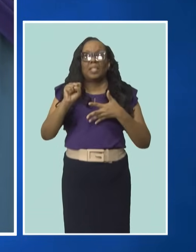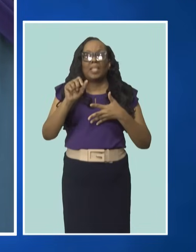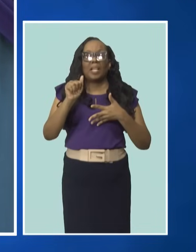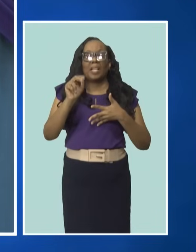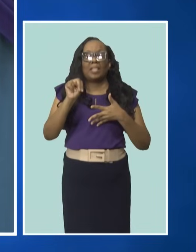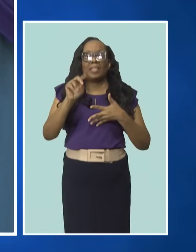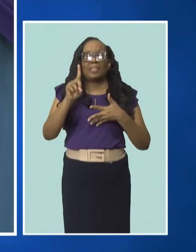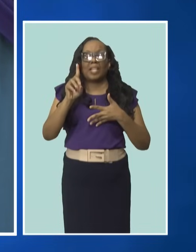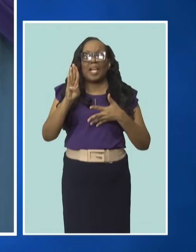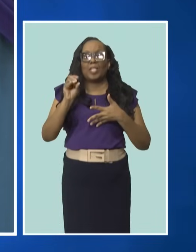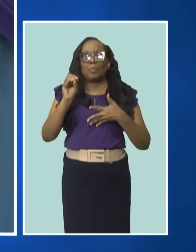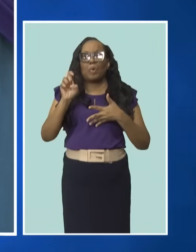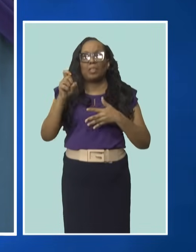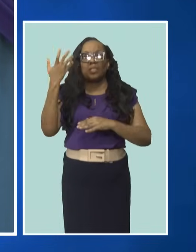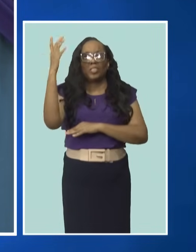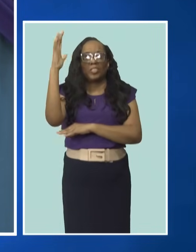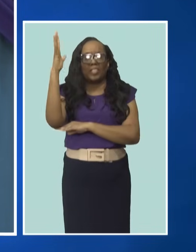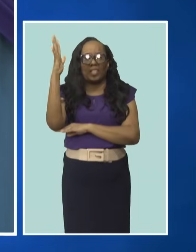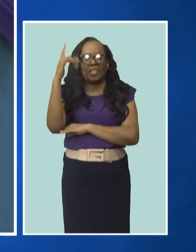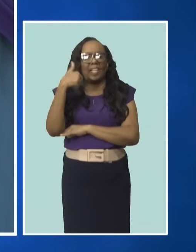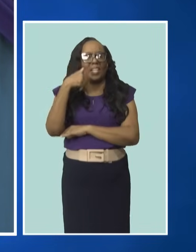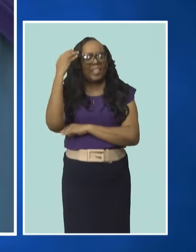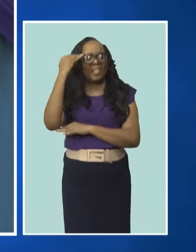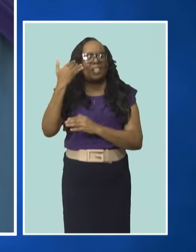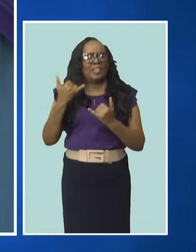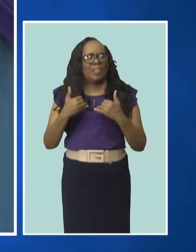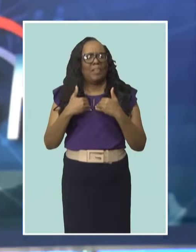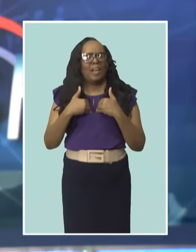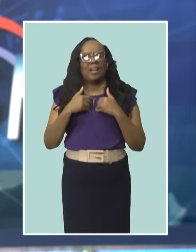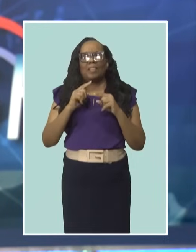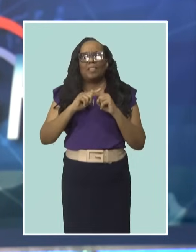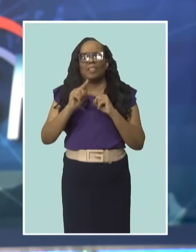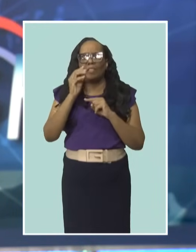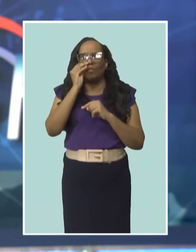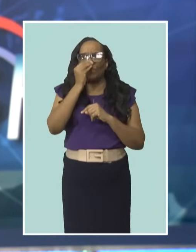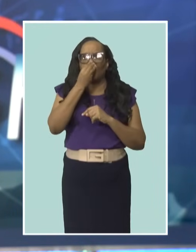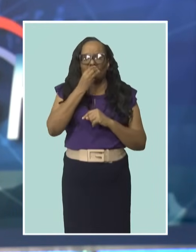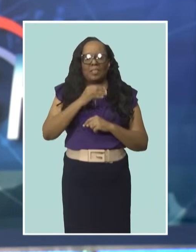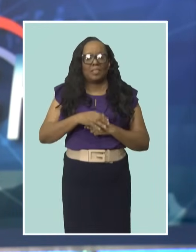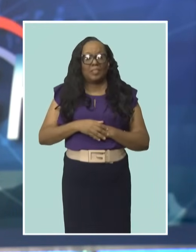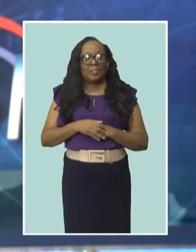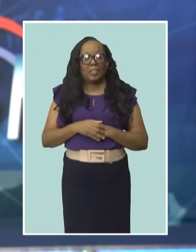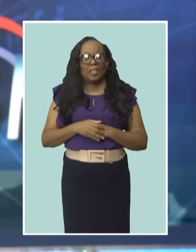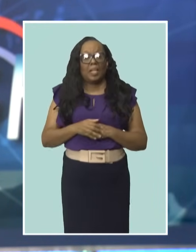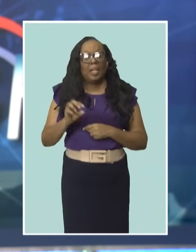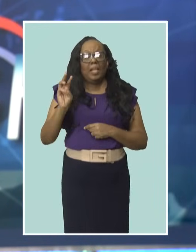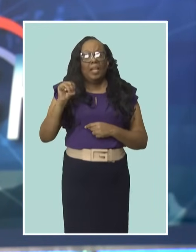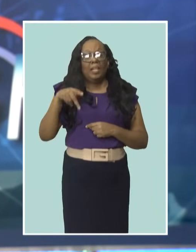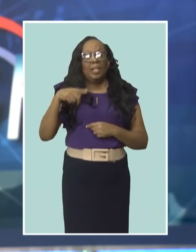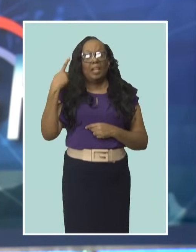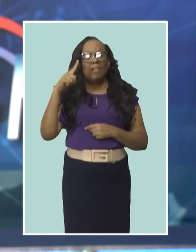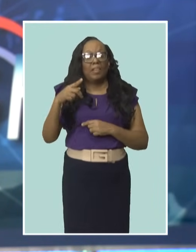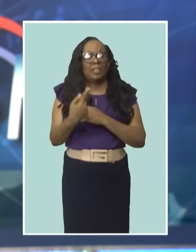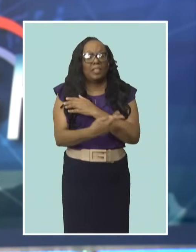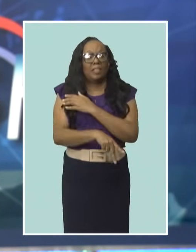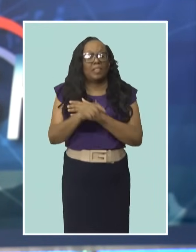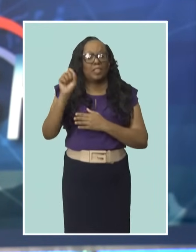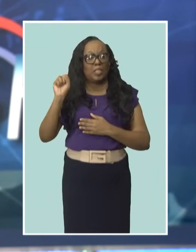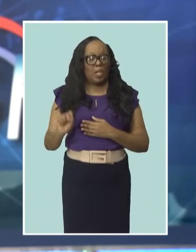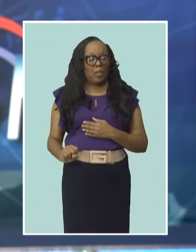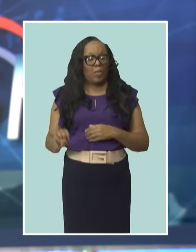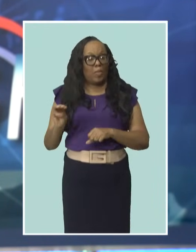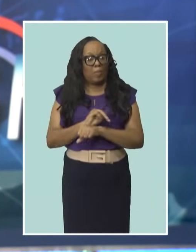that anywhere, which I think is now flowering. And Member of Parliament for St. Philip South and Minister